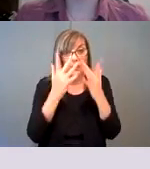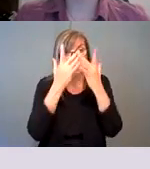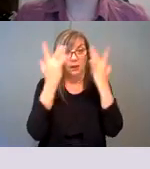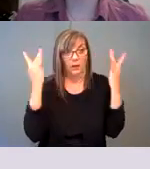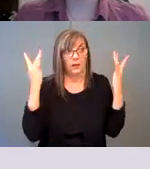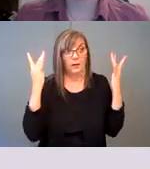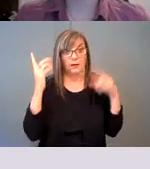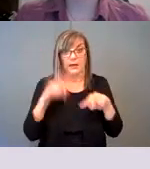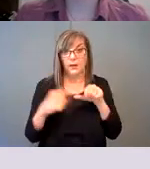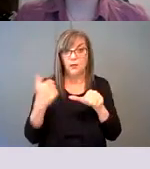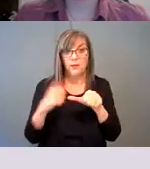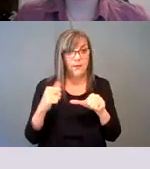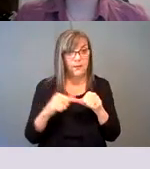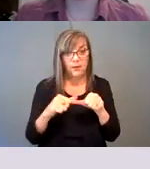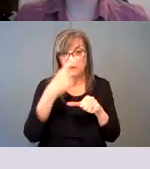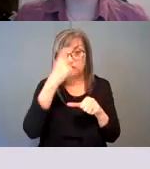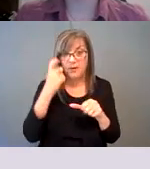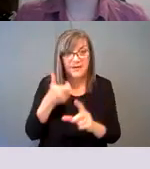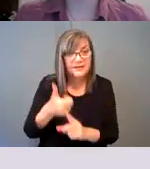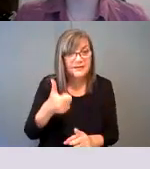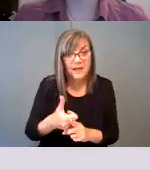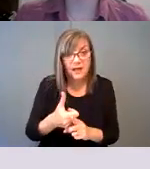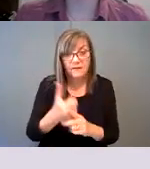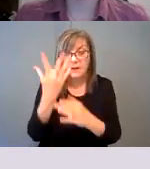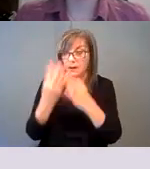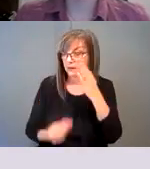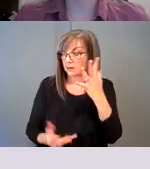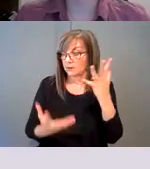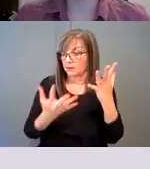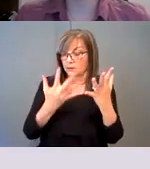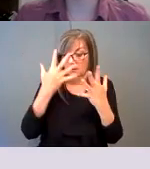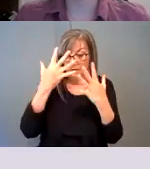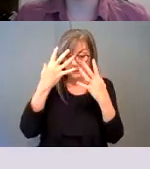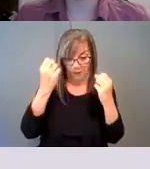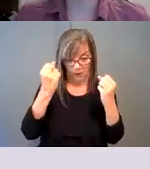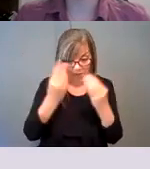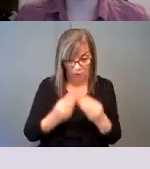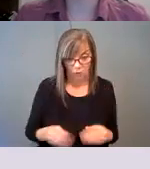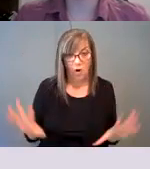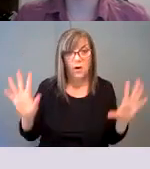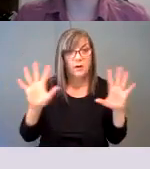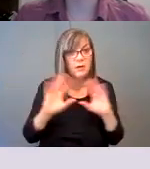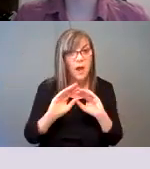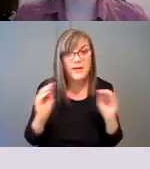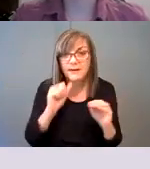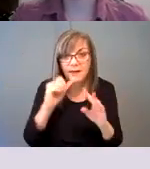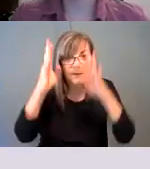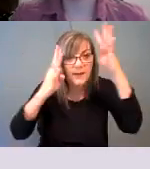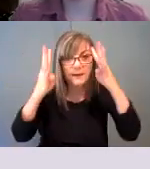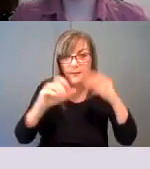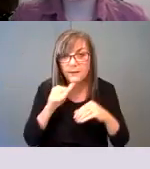traumatic event. And it's very common to have that memory loss or that confusion. It doesn't mean that they're making anything up or lying.